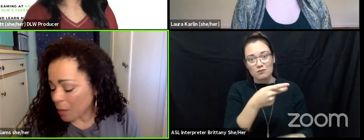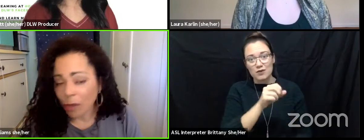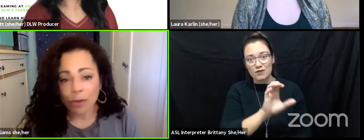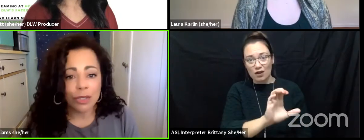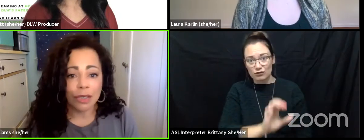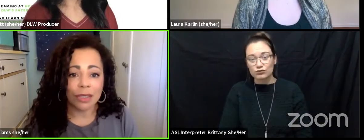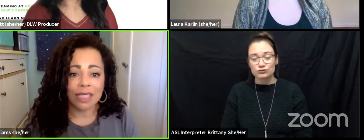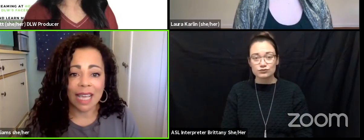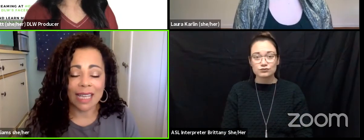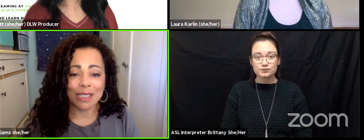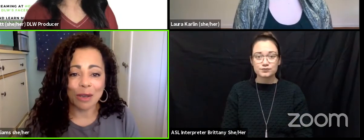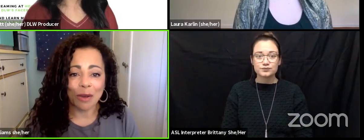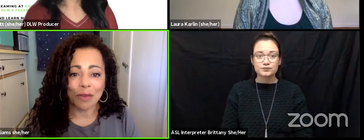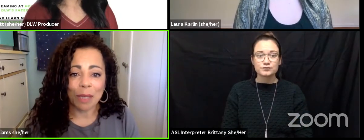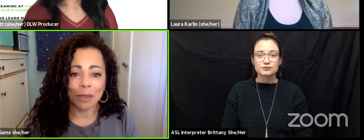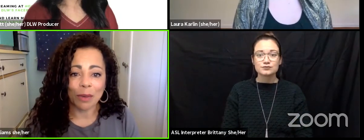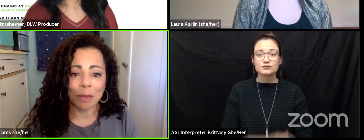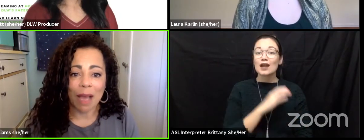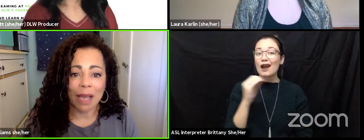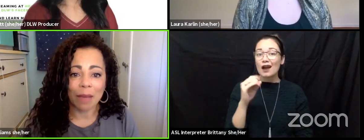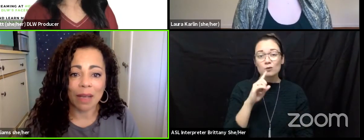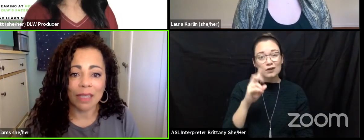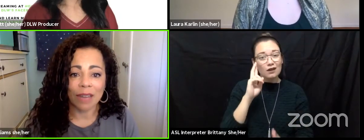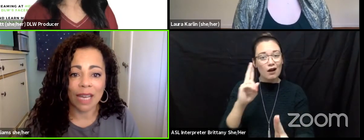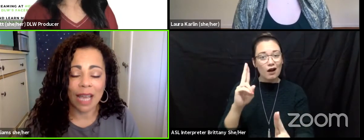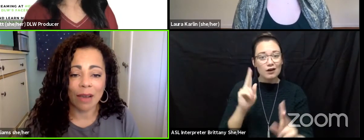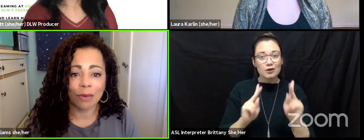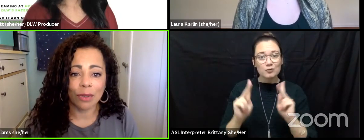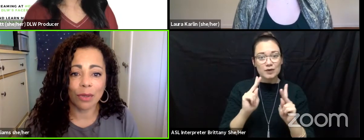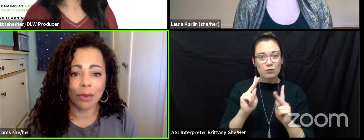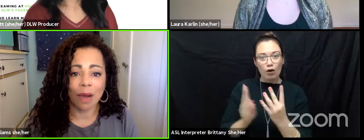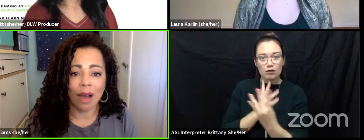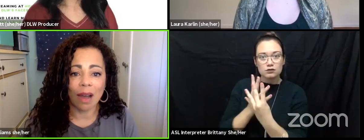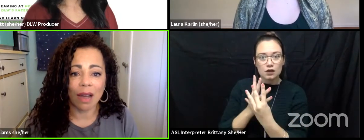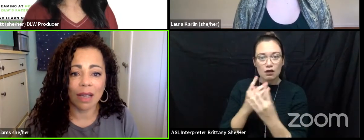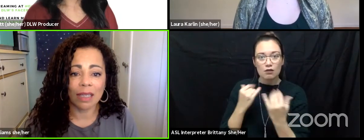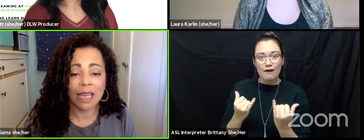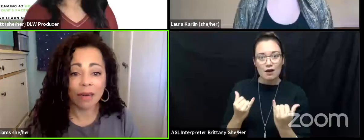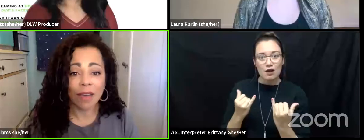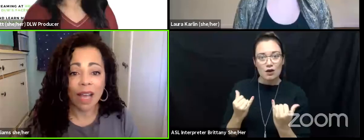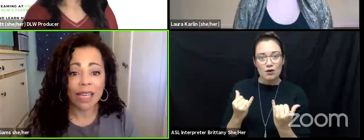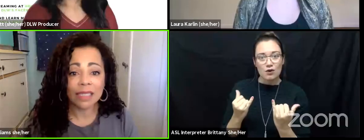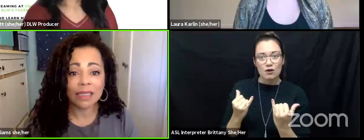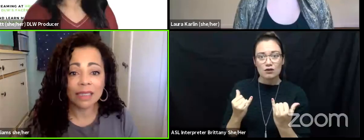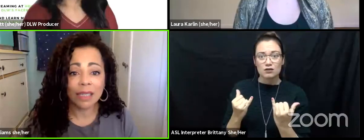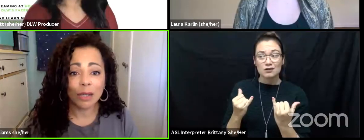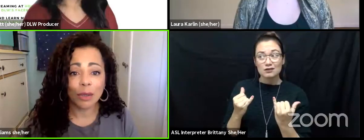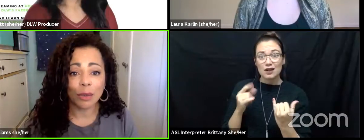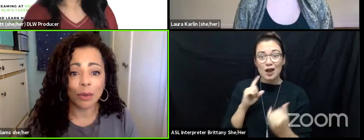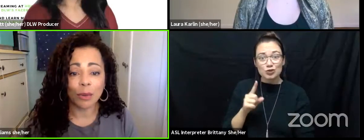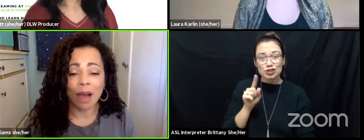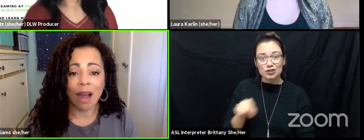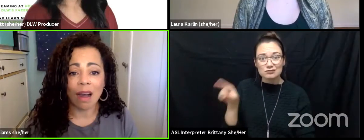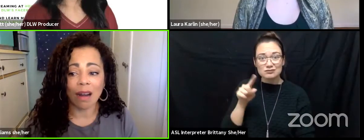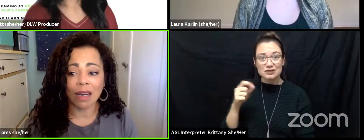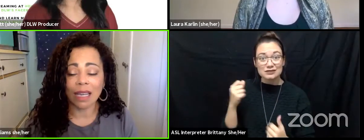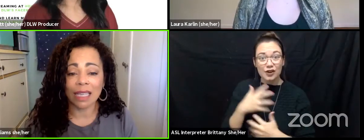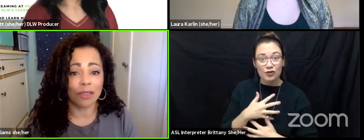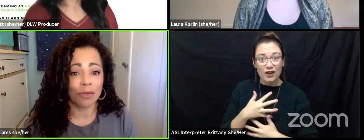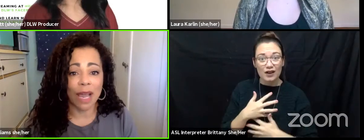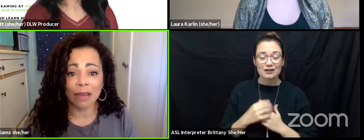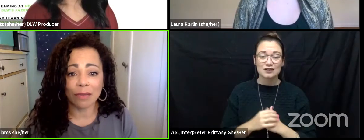And I will also say it's an honor of the people who are behind bars right now, who are terrified, who